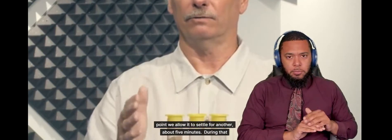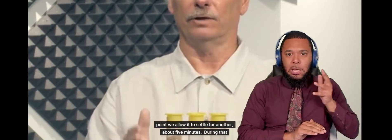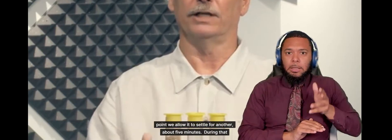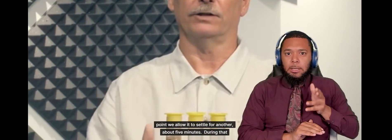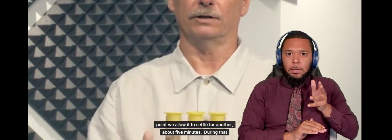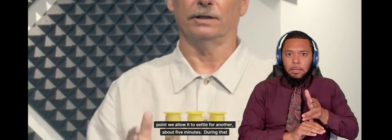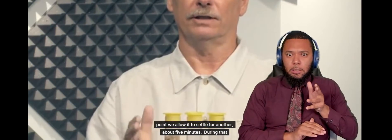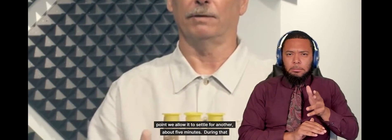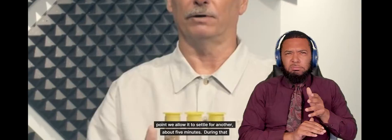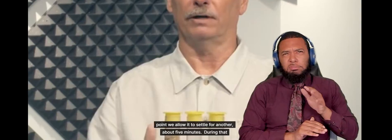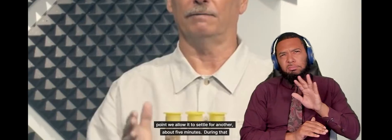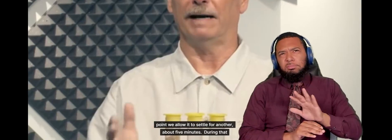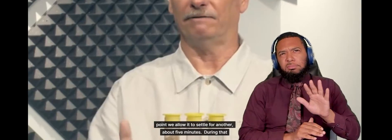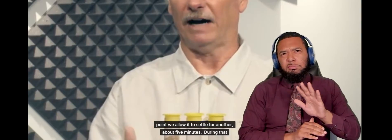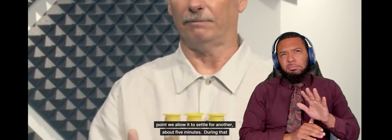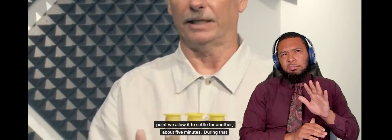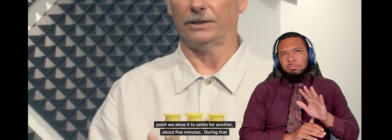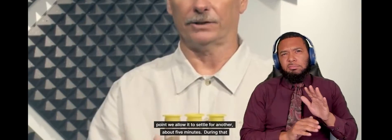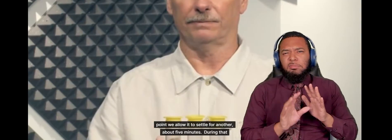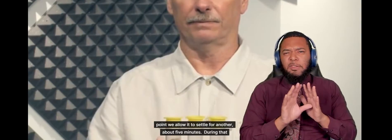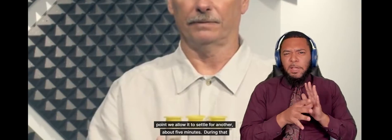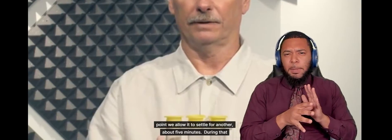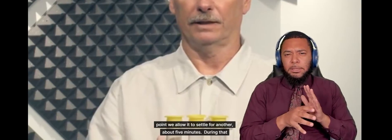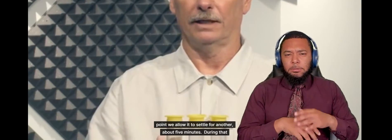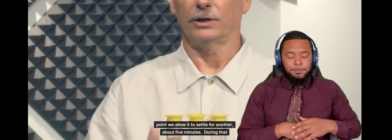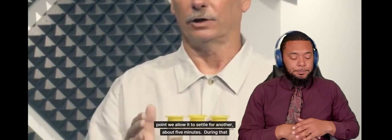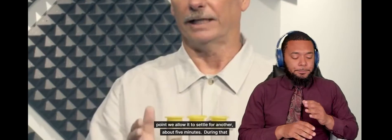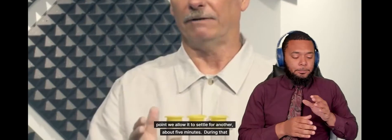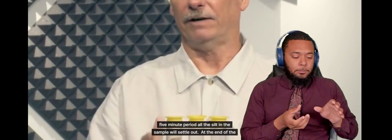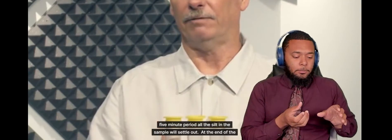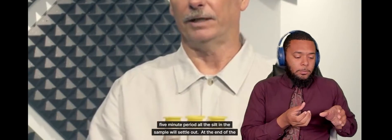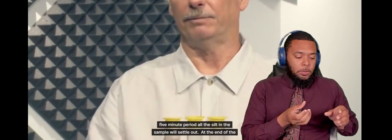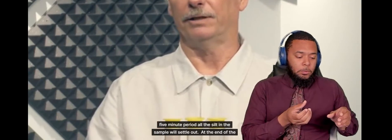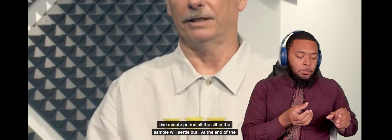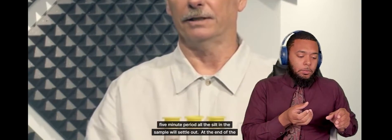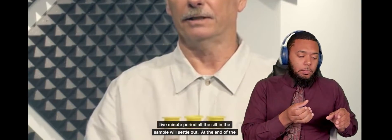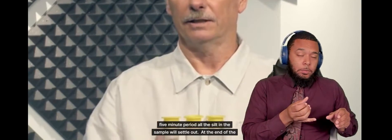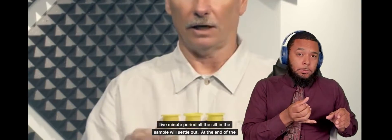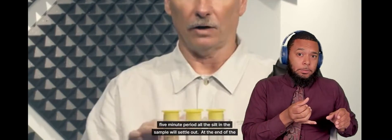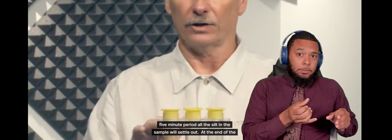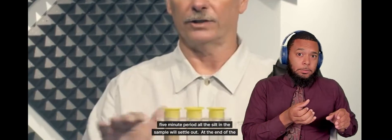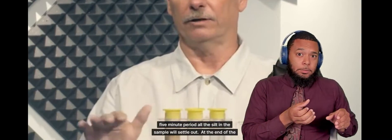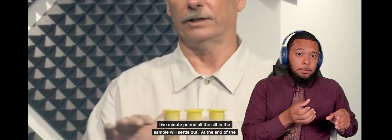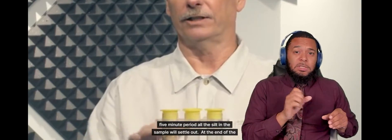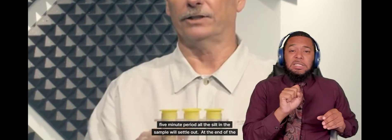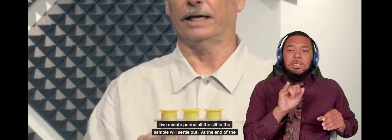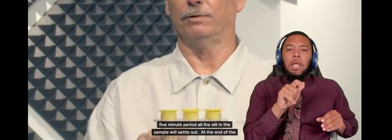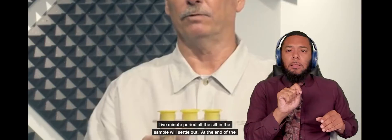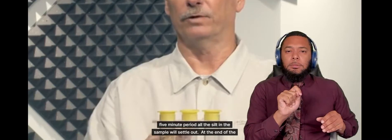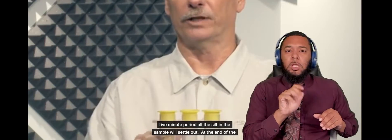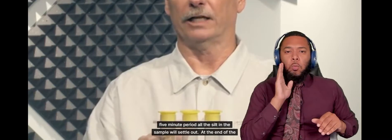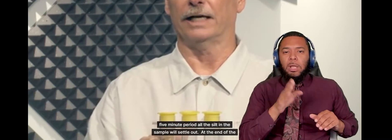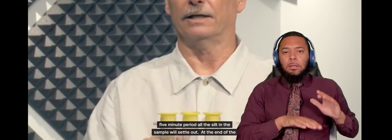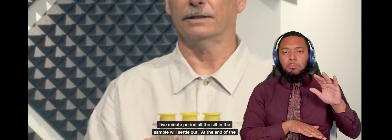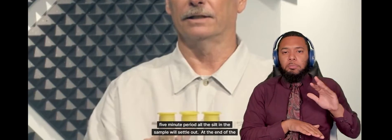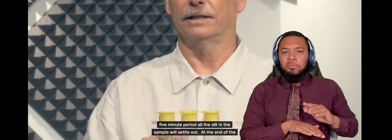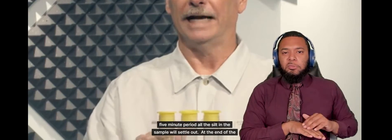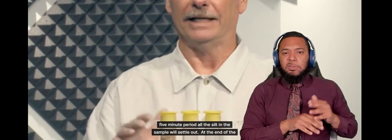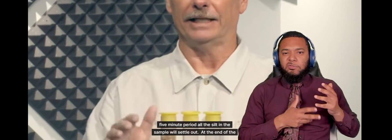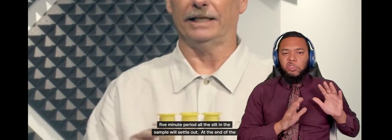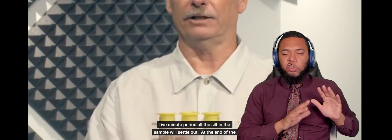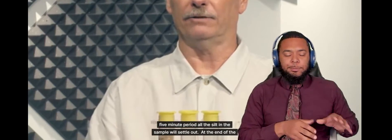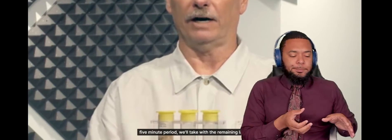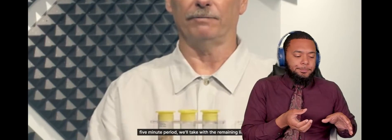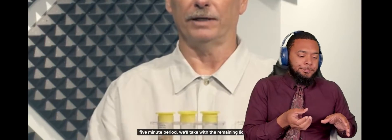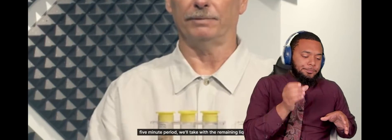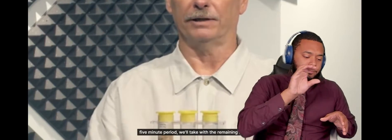settle for another number of about 5 minutes. During that 5-minute period, all the silt in the sample will settle out.